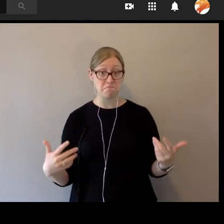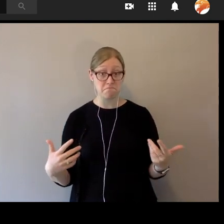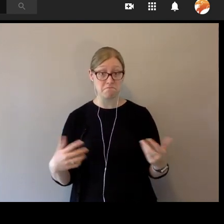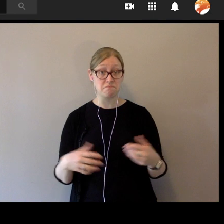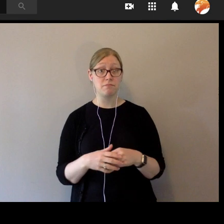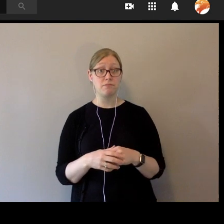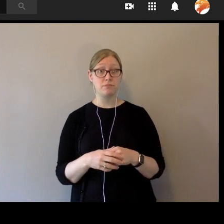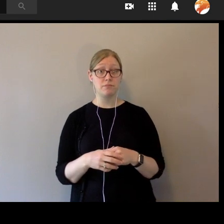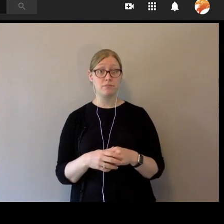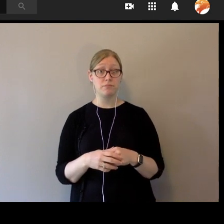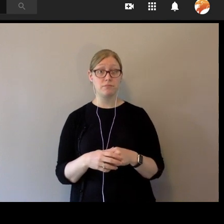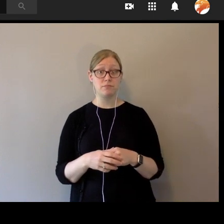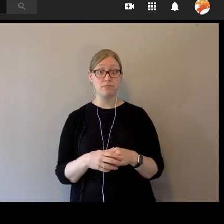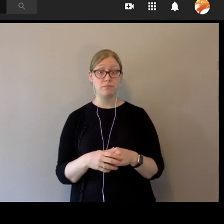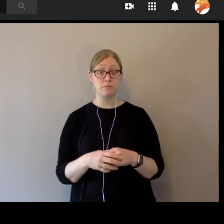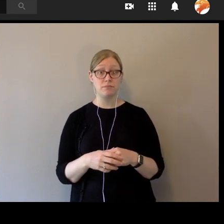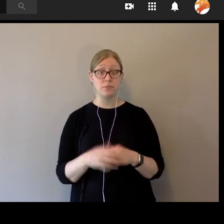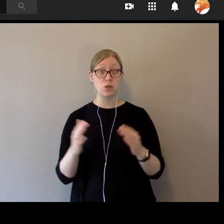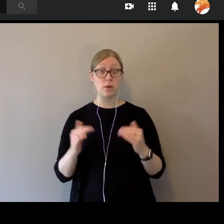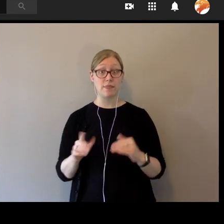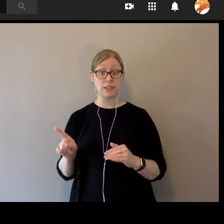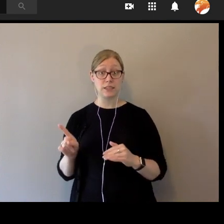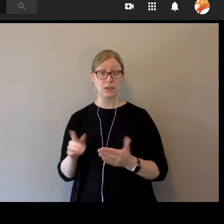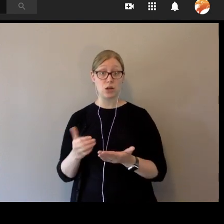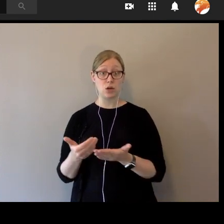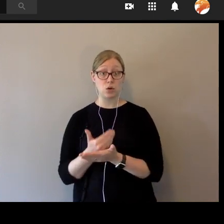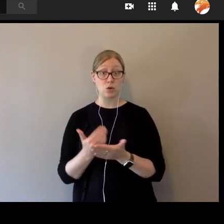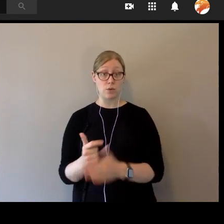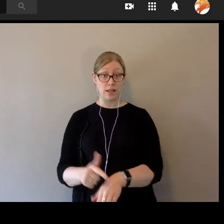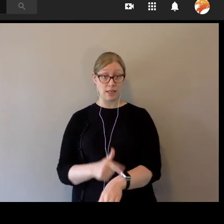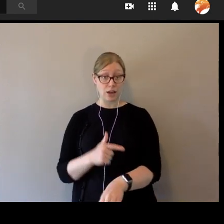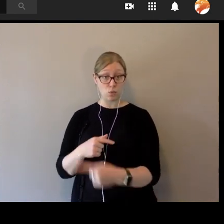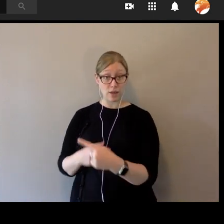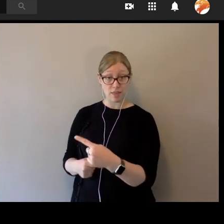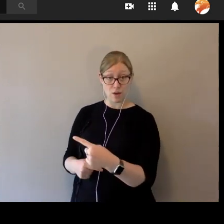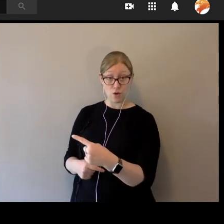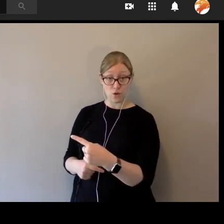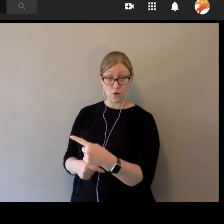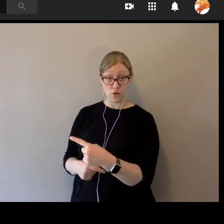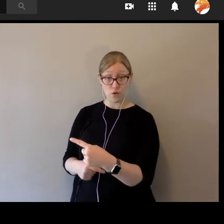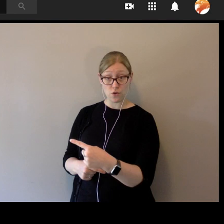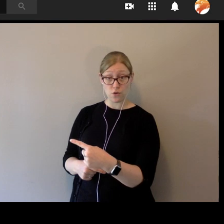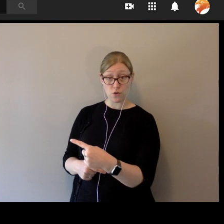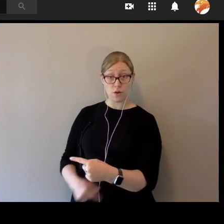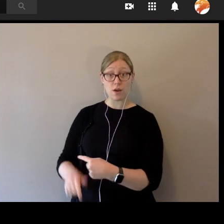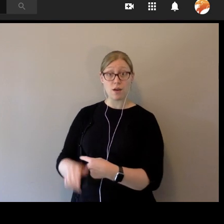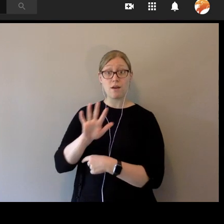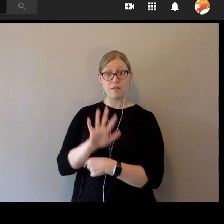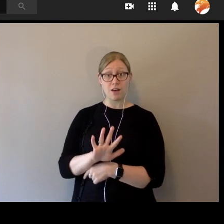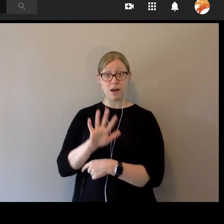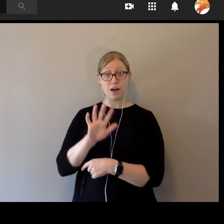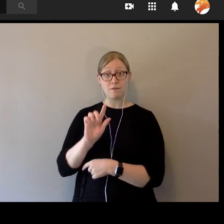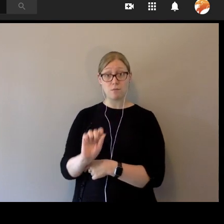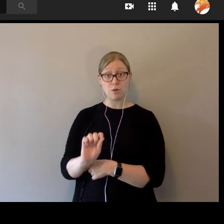20. And so this new length right here is 5.4